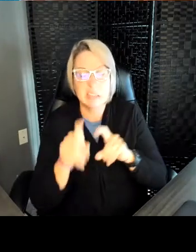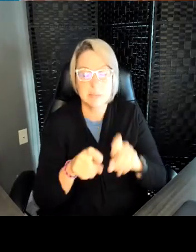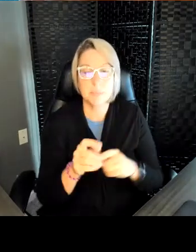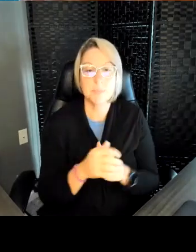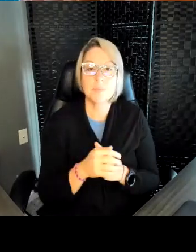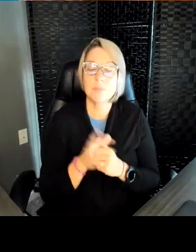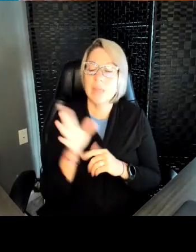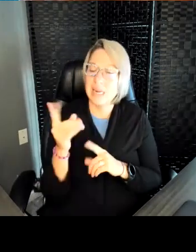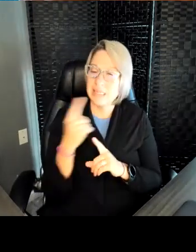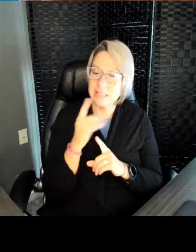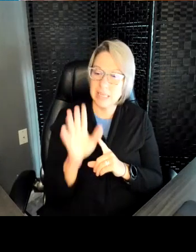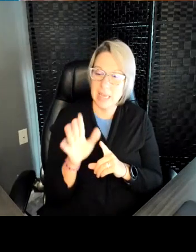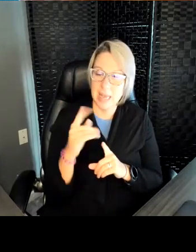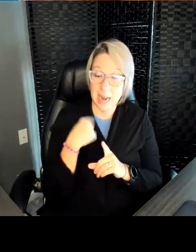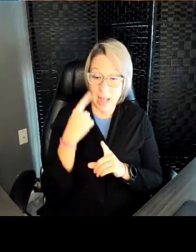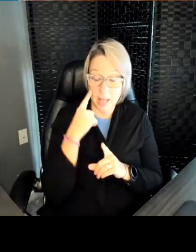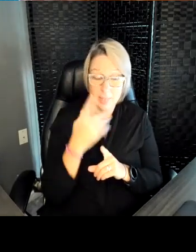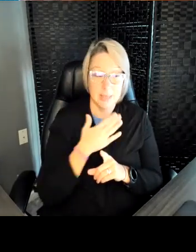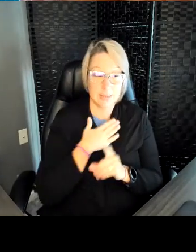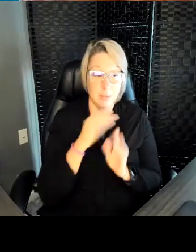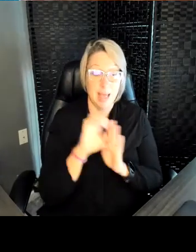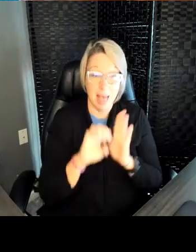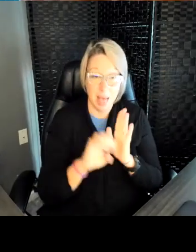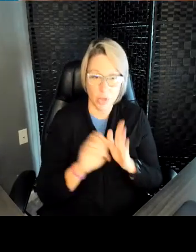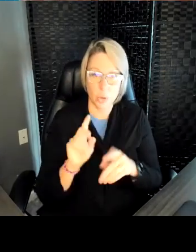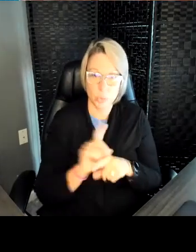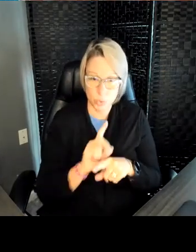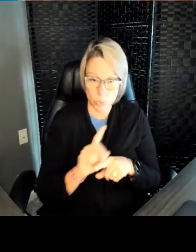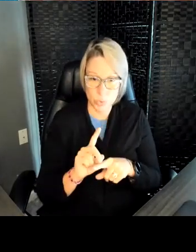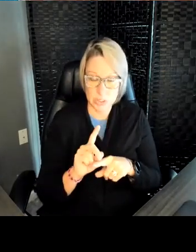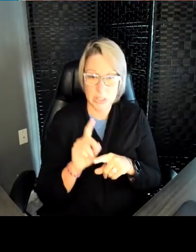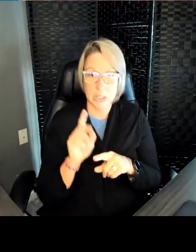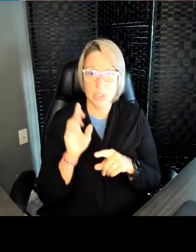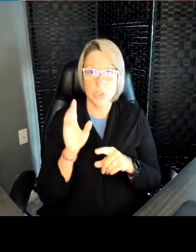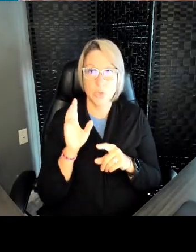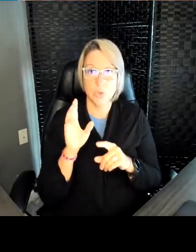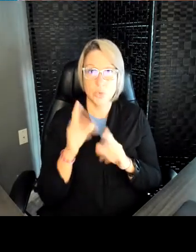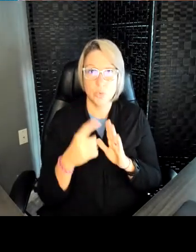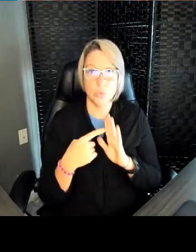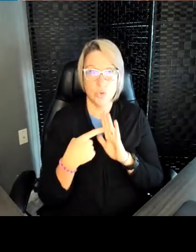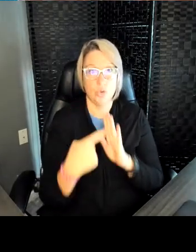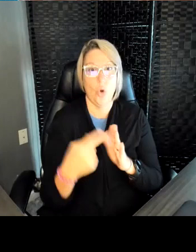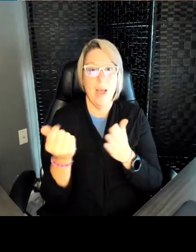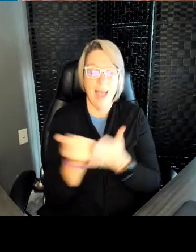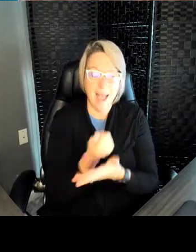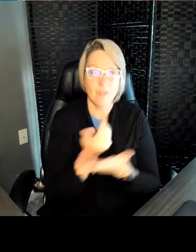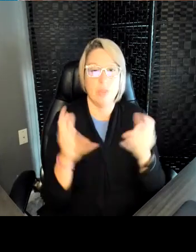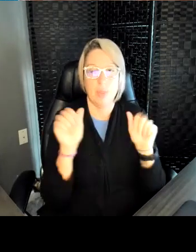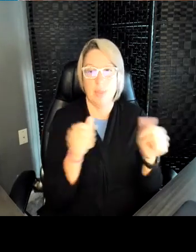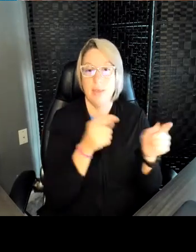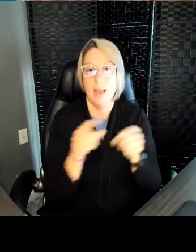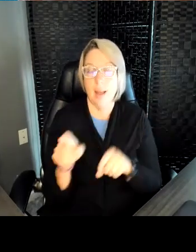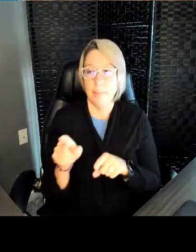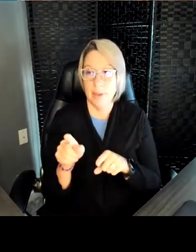he said, I think it is my ethical duty to paint the picture of all the things that can happen. So he felt